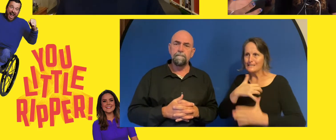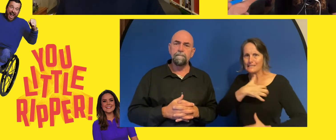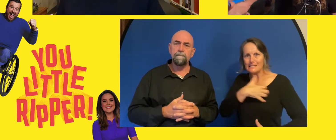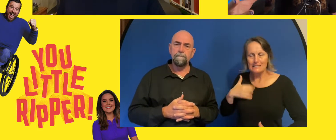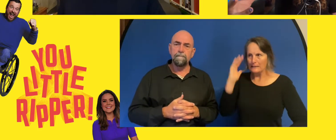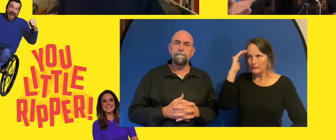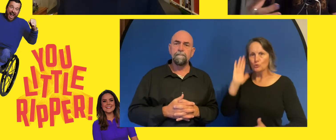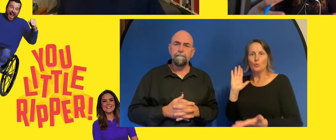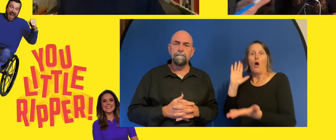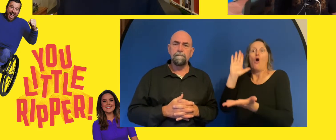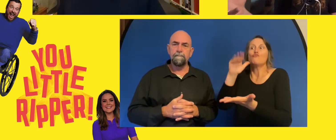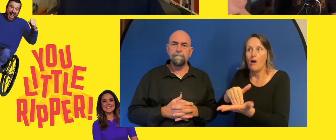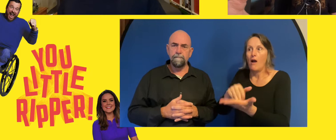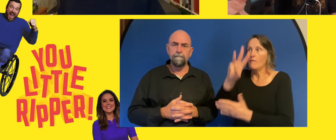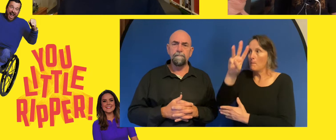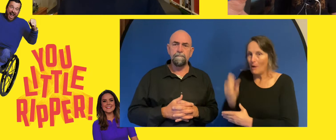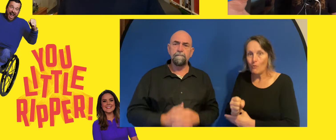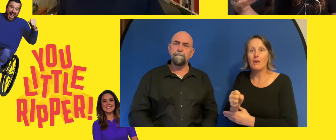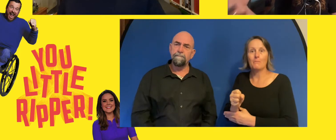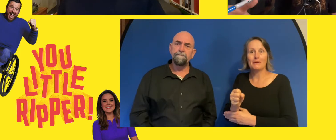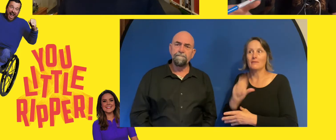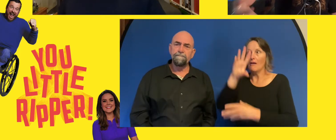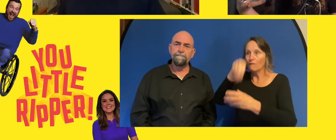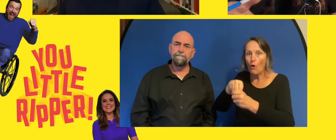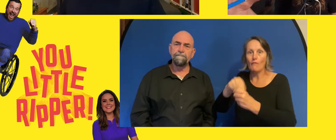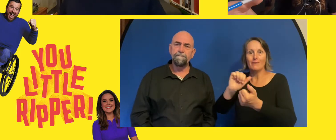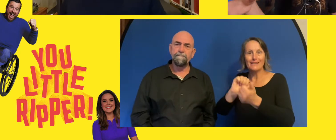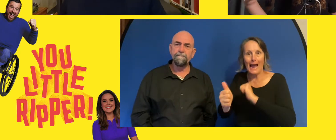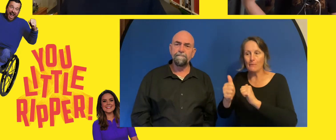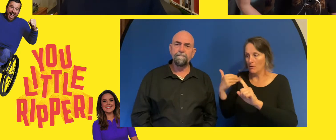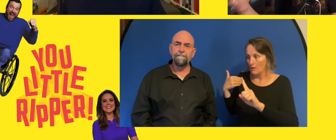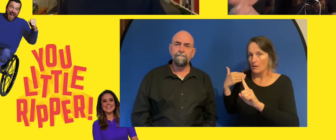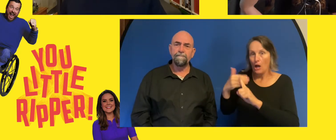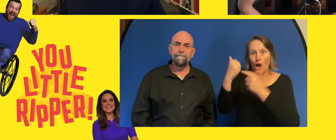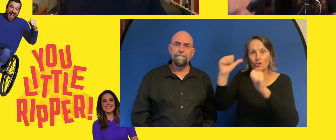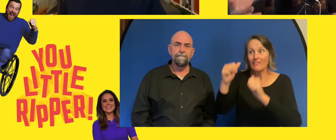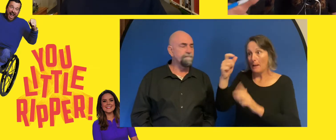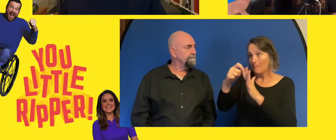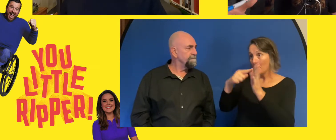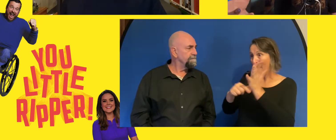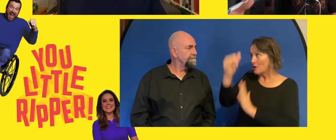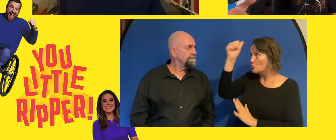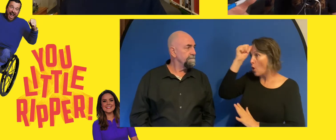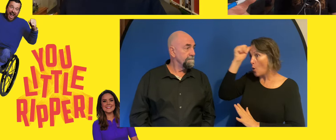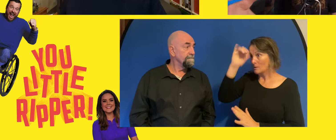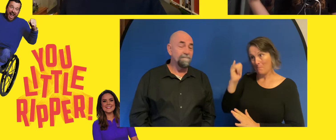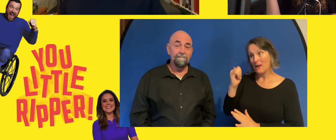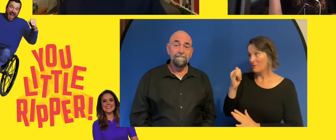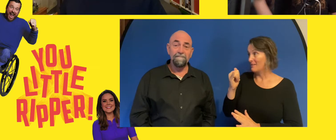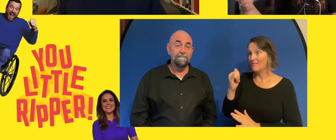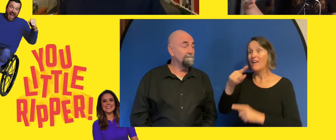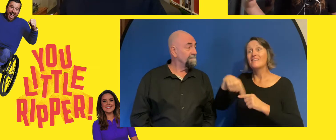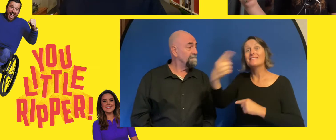also be focusing, let alone achieve what they have achieved so far. Knowing that that is potentially his final Paralympic event